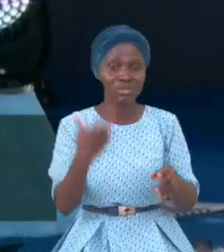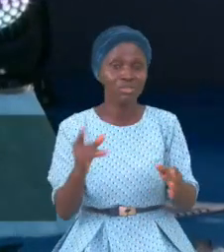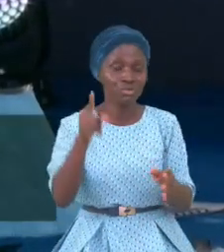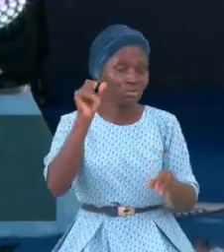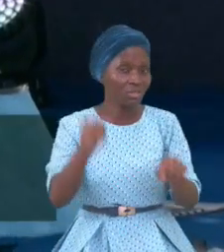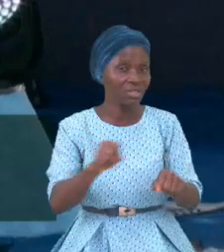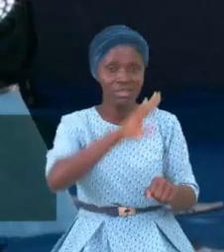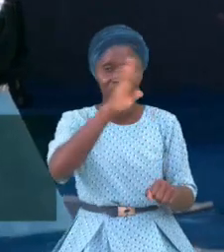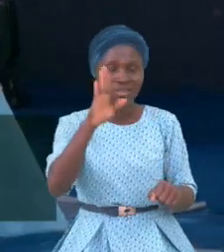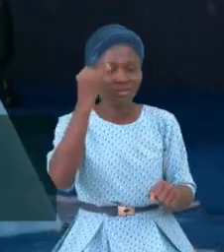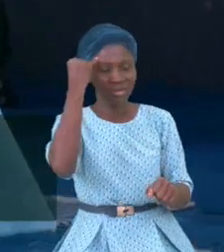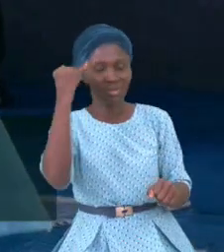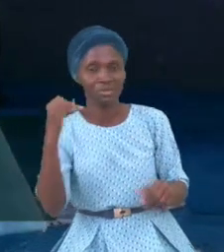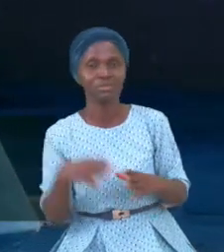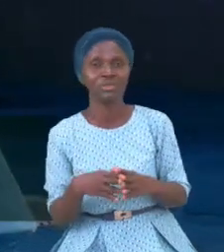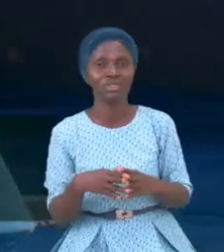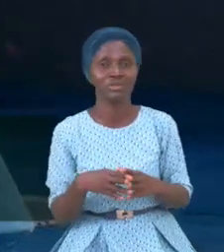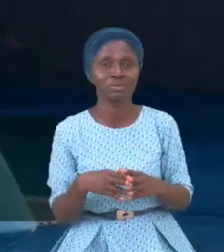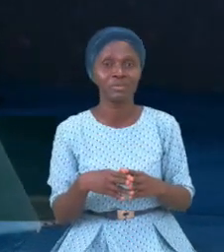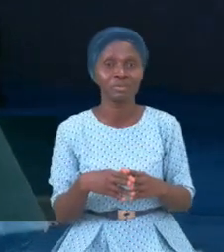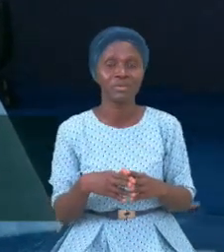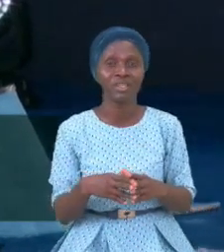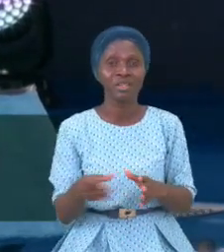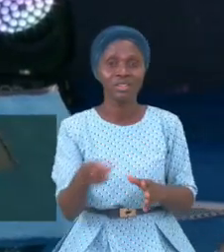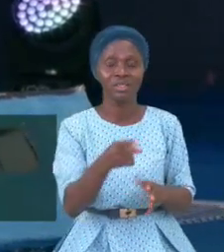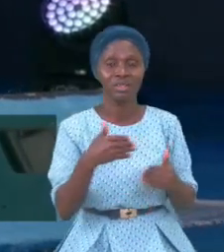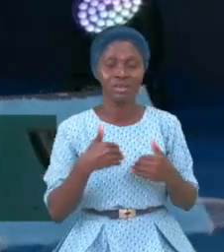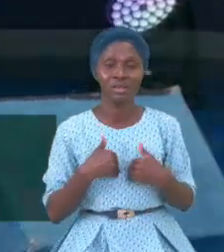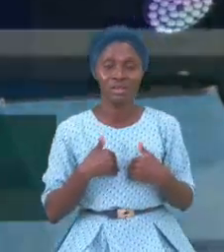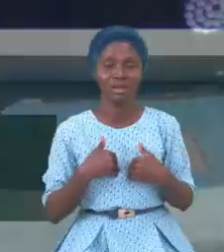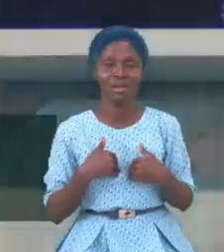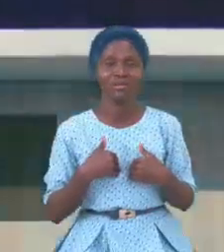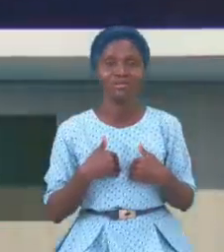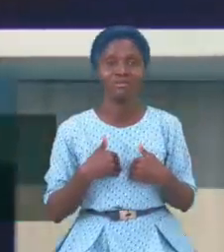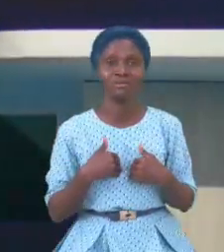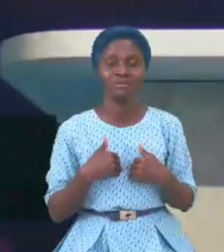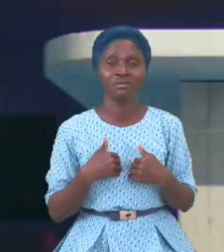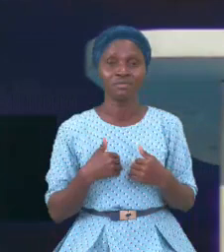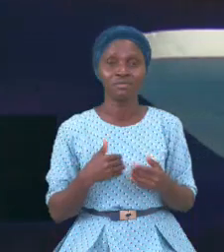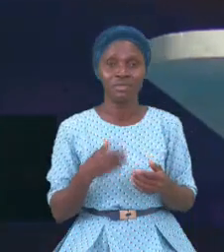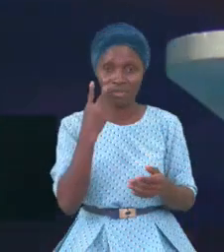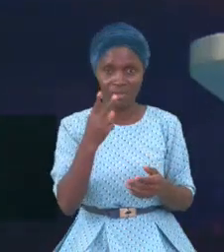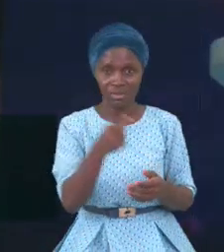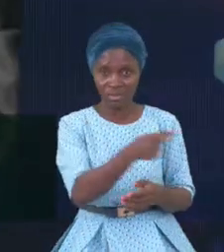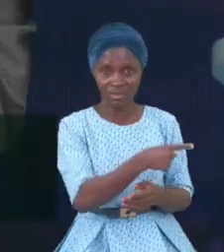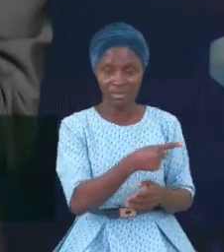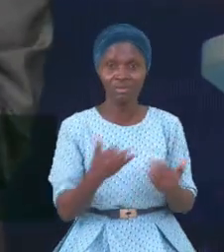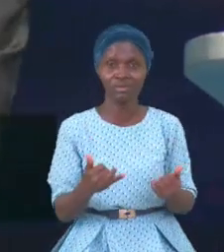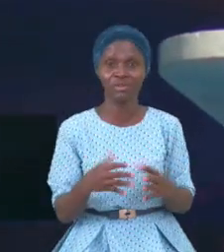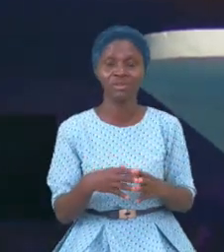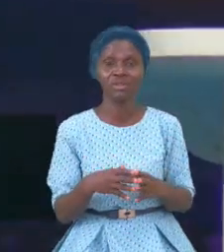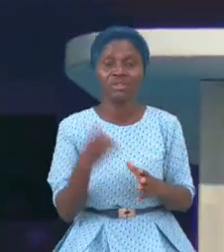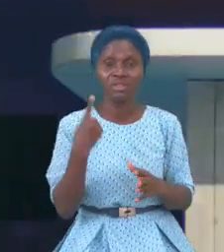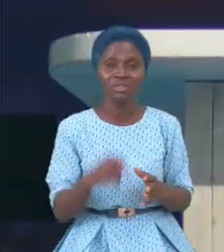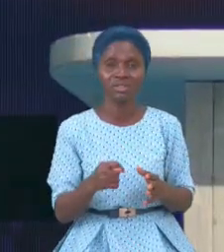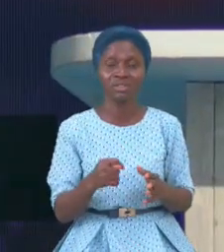the way that God led them through, and yet look at them, the atrocities that people